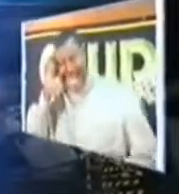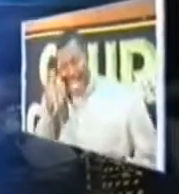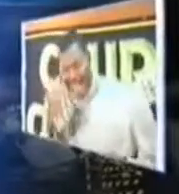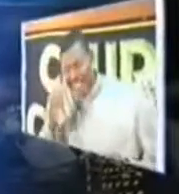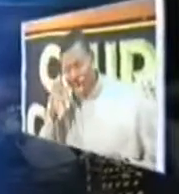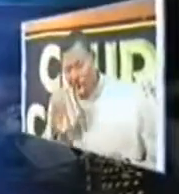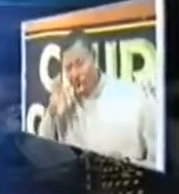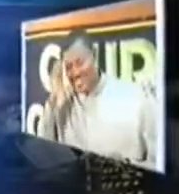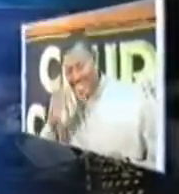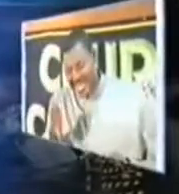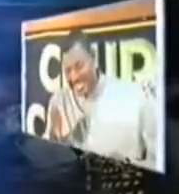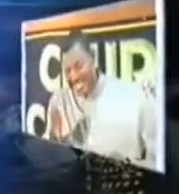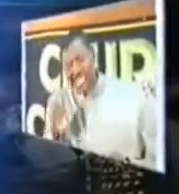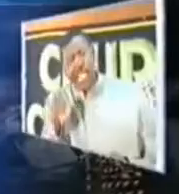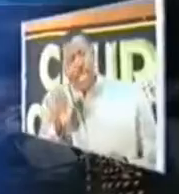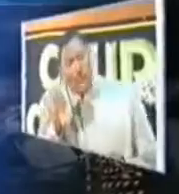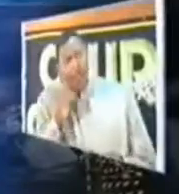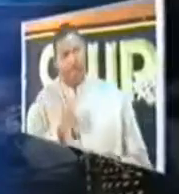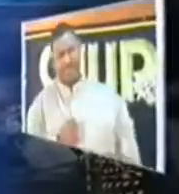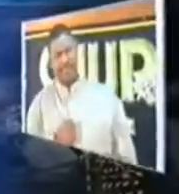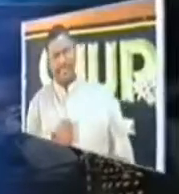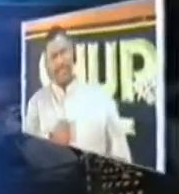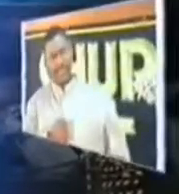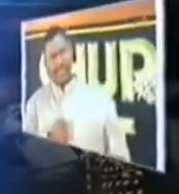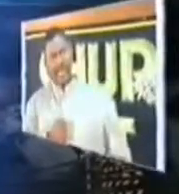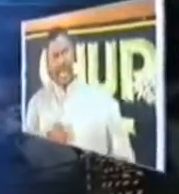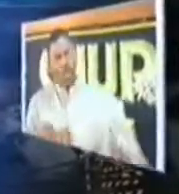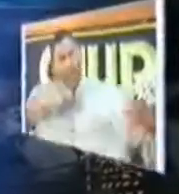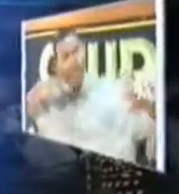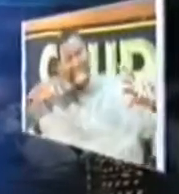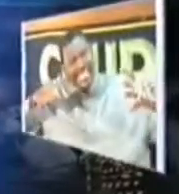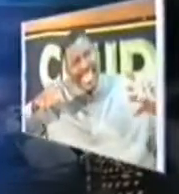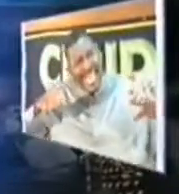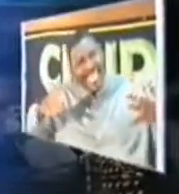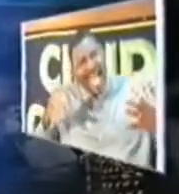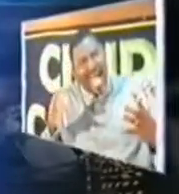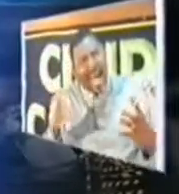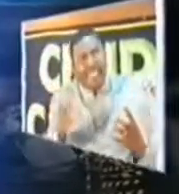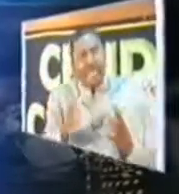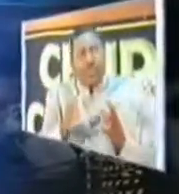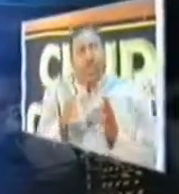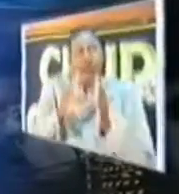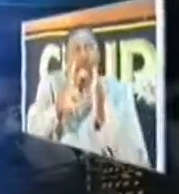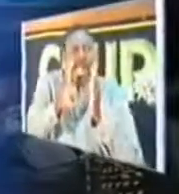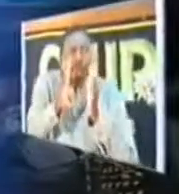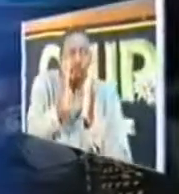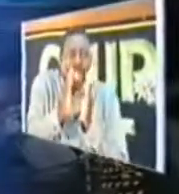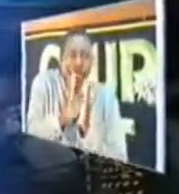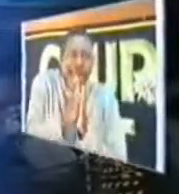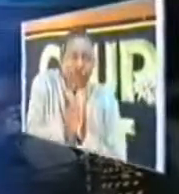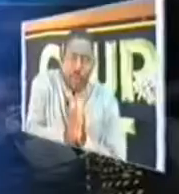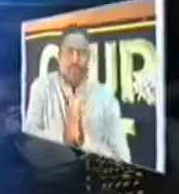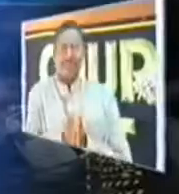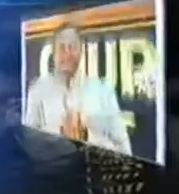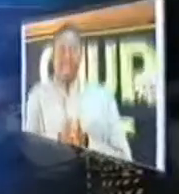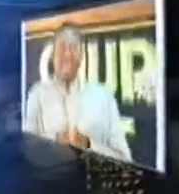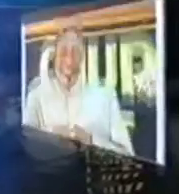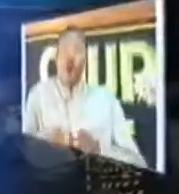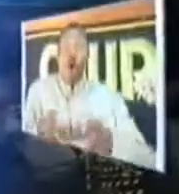and had all things in common wɔmo a ɛgyidi yɛ nyinaa wɔse ne wɔmo ɛka bɔ mu ayɛ